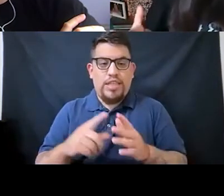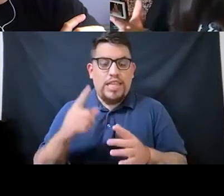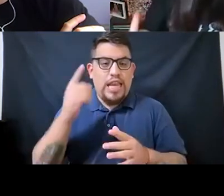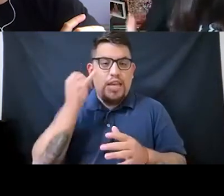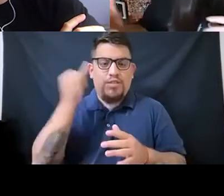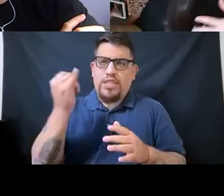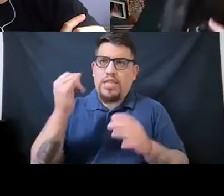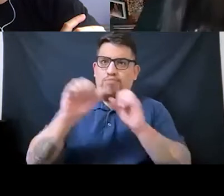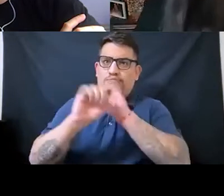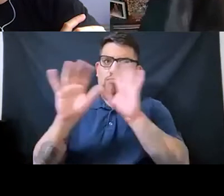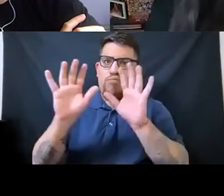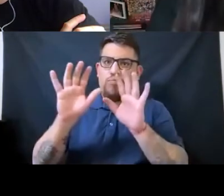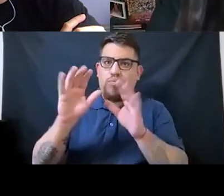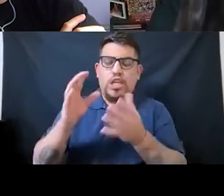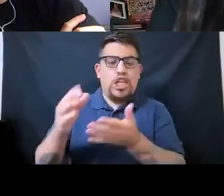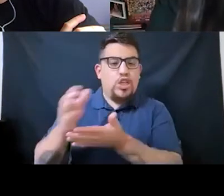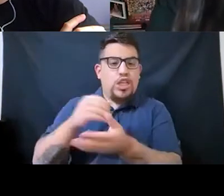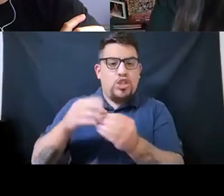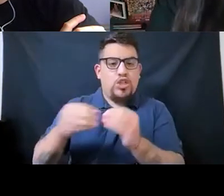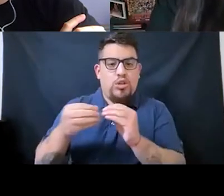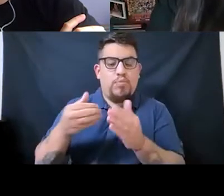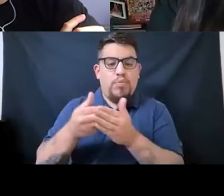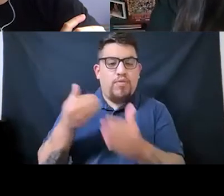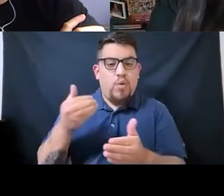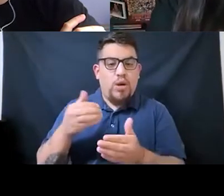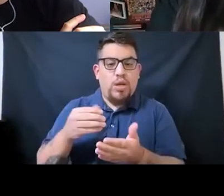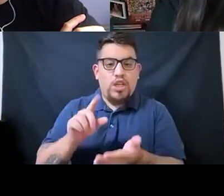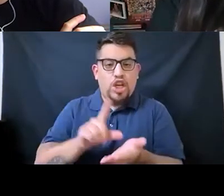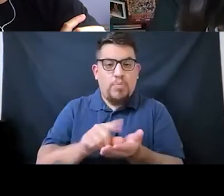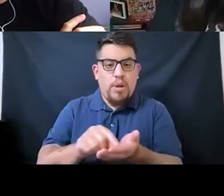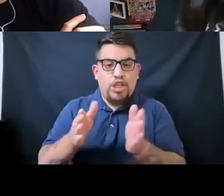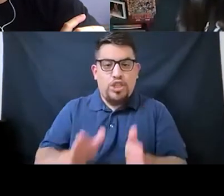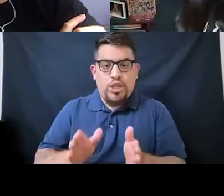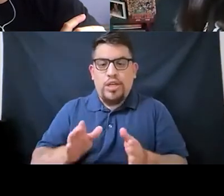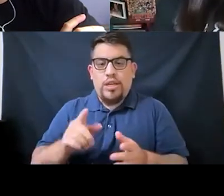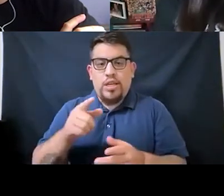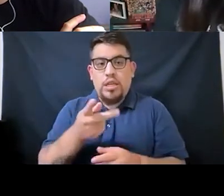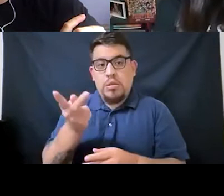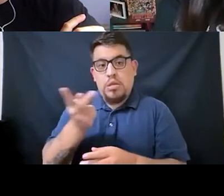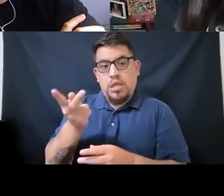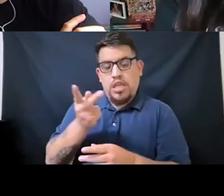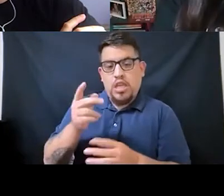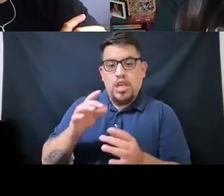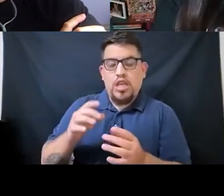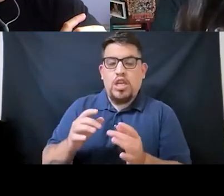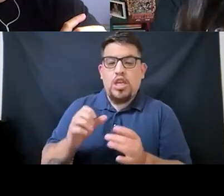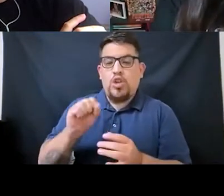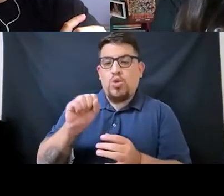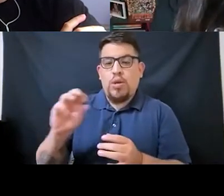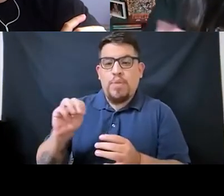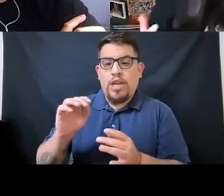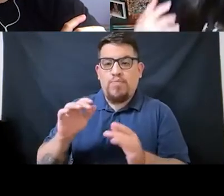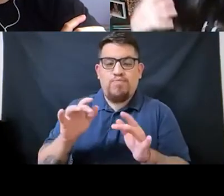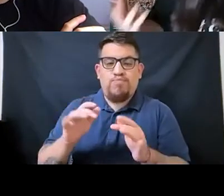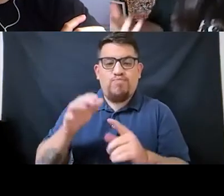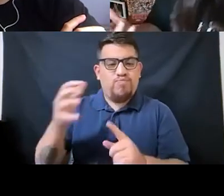before we had, like, the publisher. And just Bruce and Miguel are, like, social media superstars.